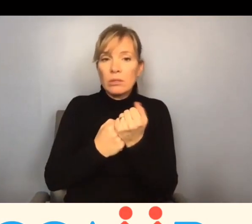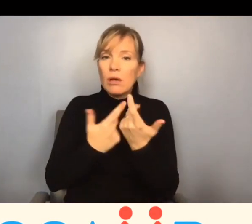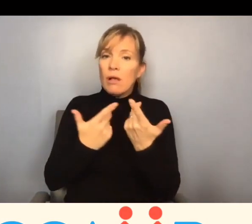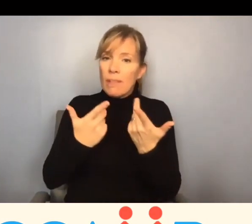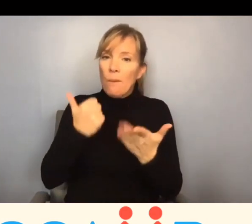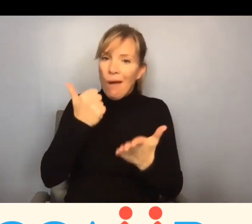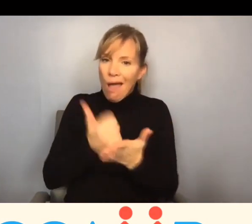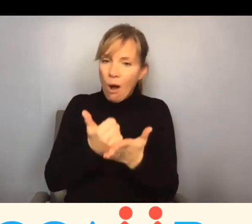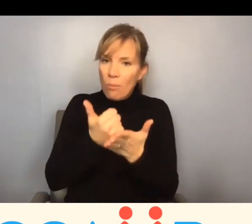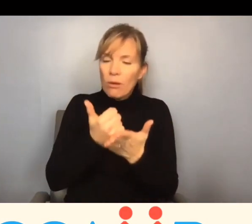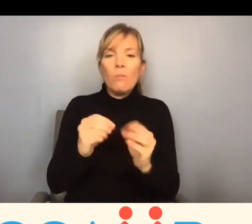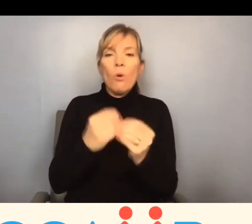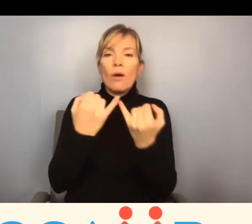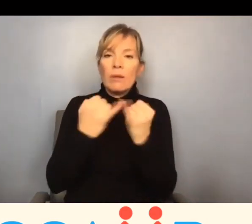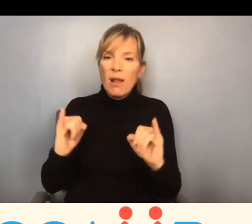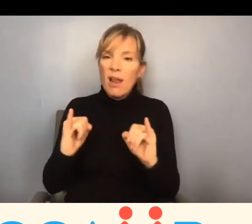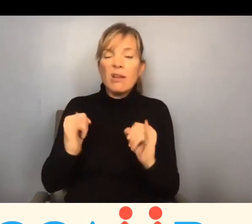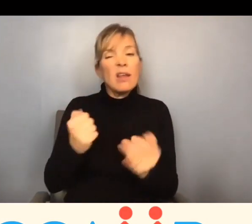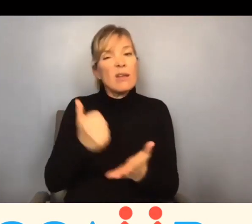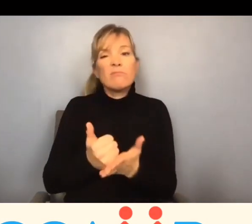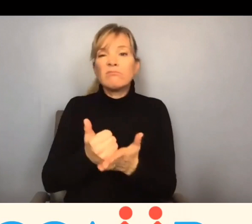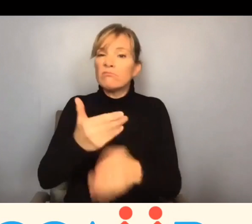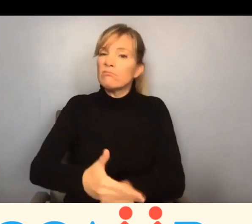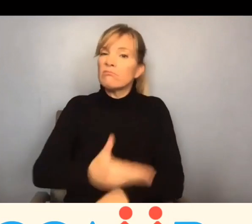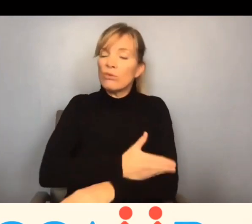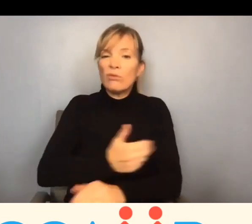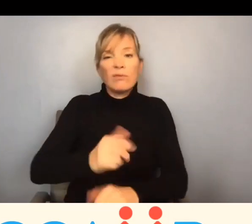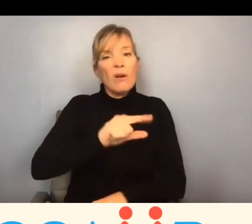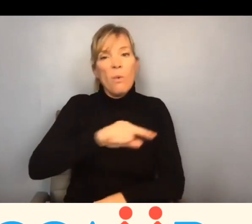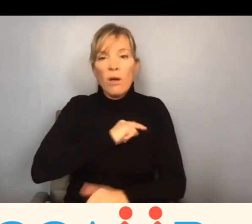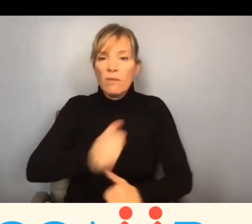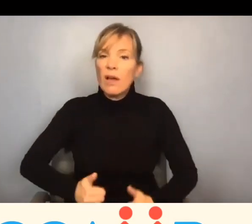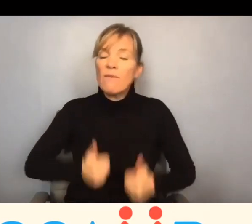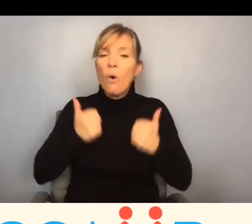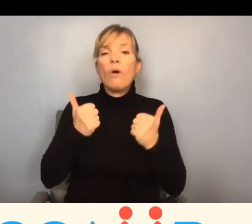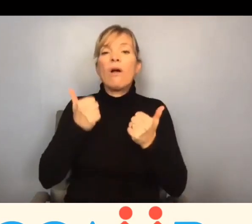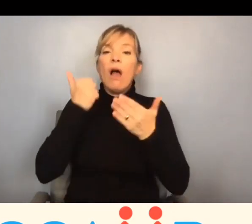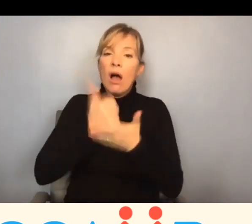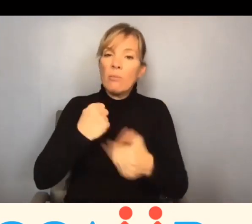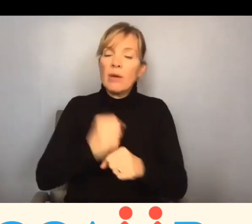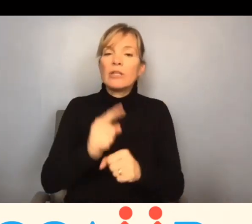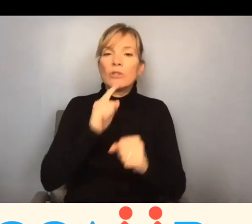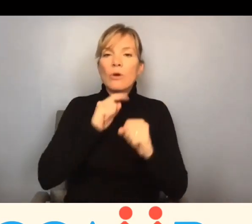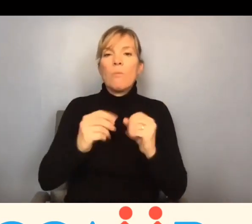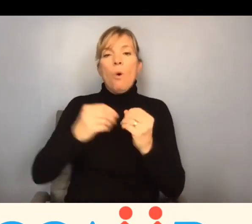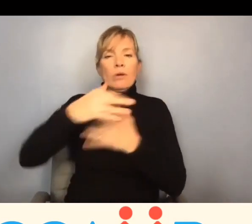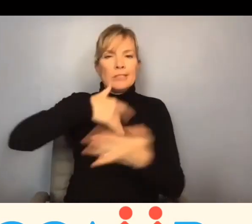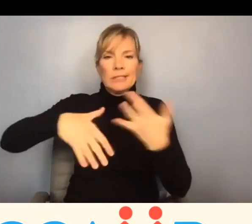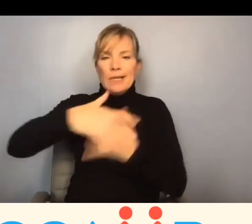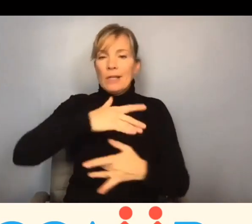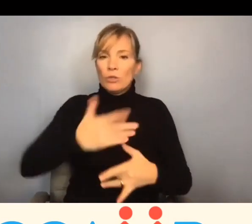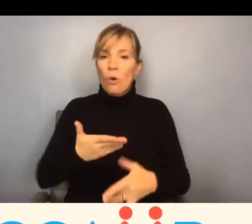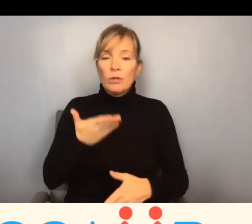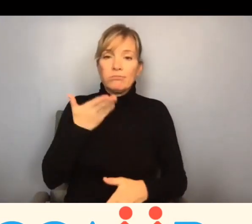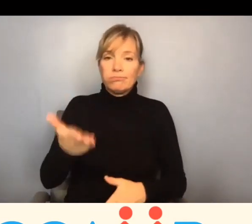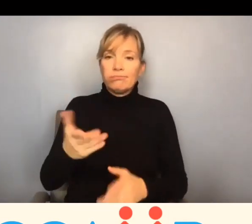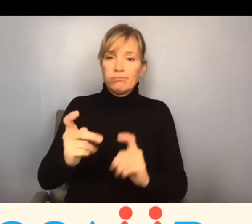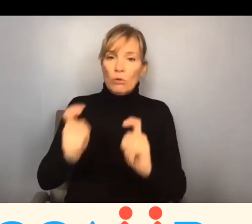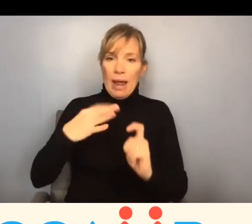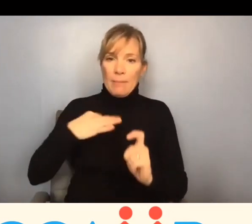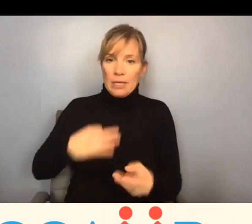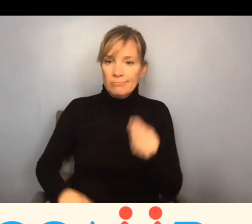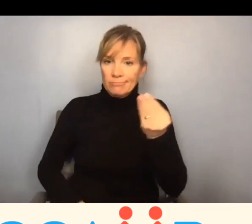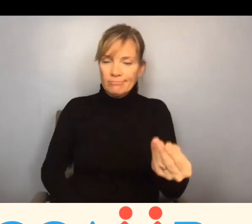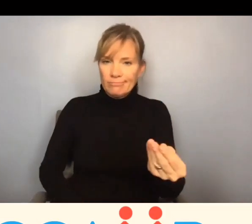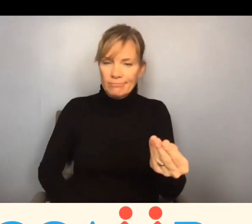independence, enhance quality of life, or increase socialization. And when you submitted a grant application, the